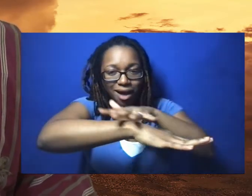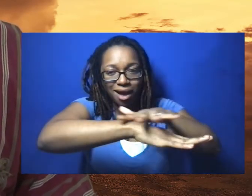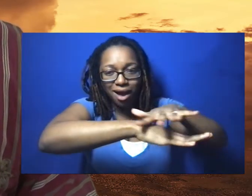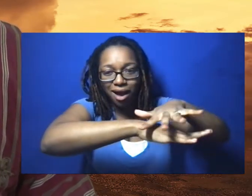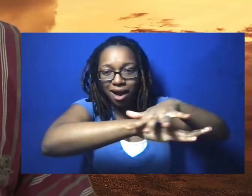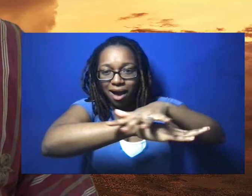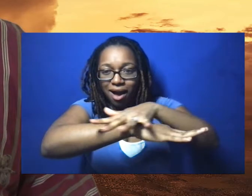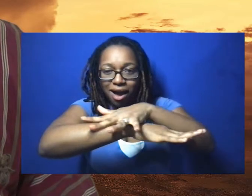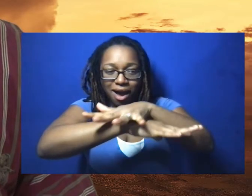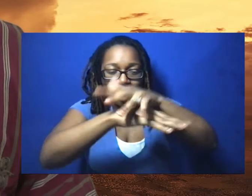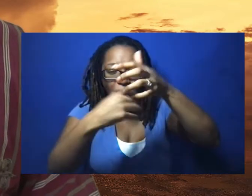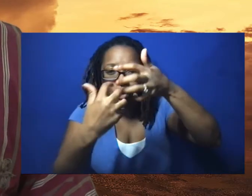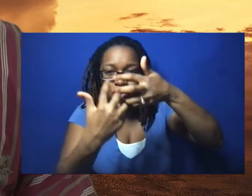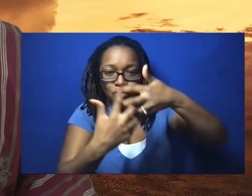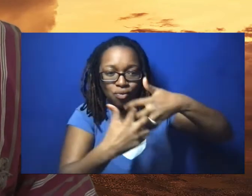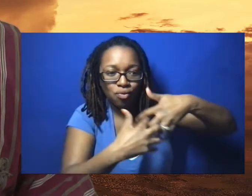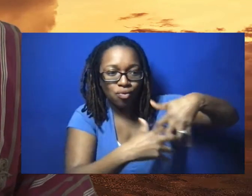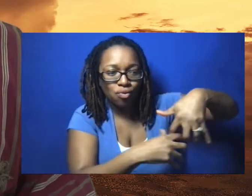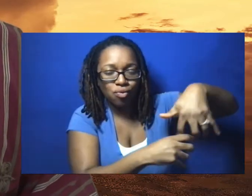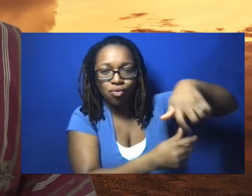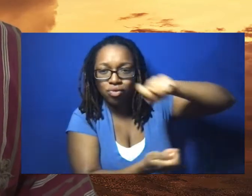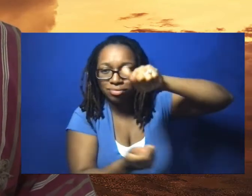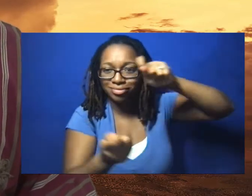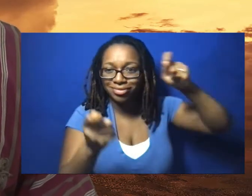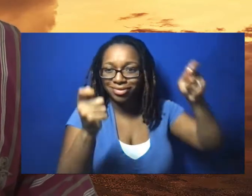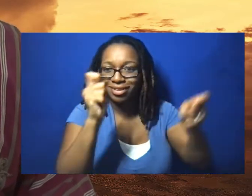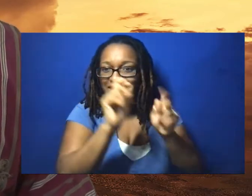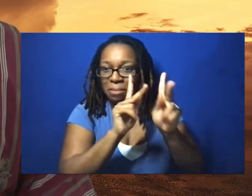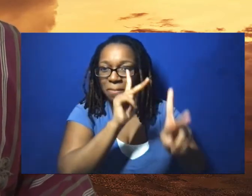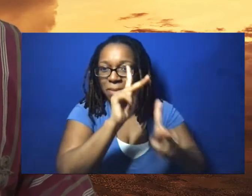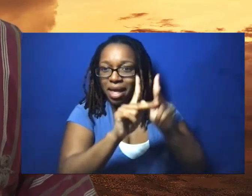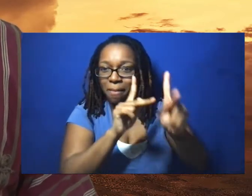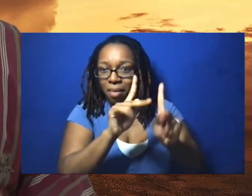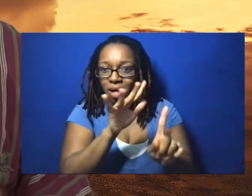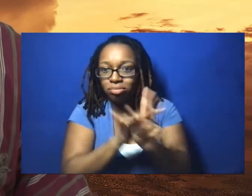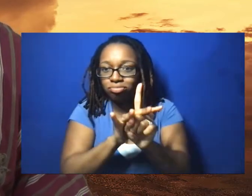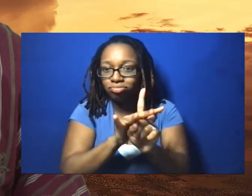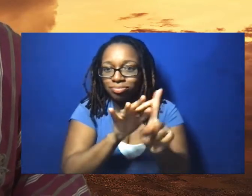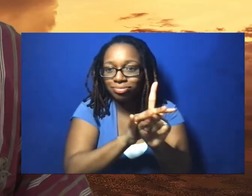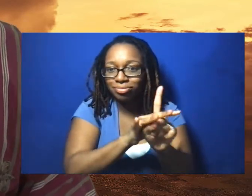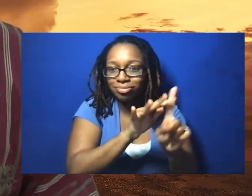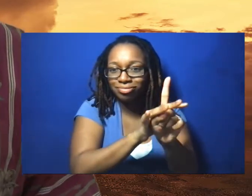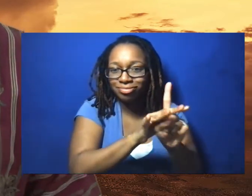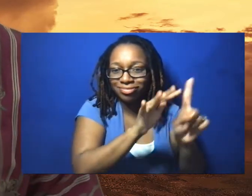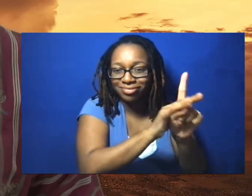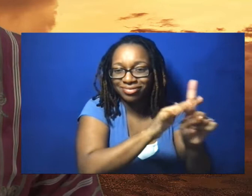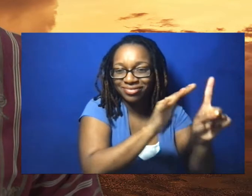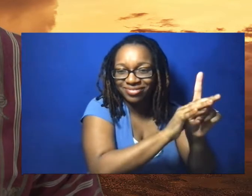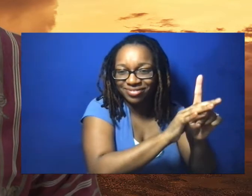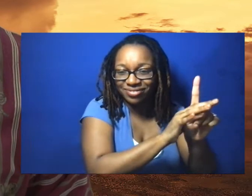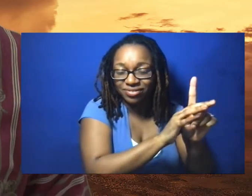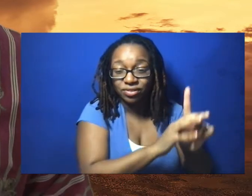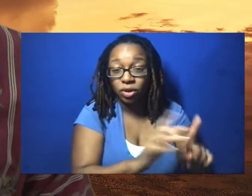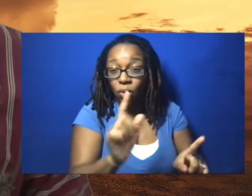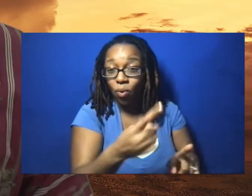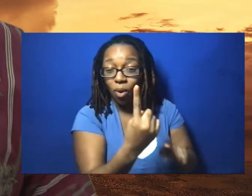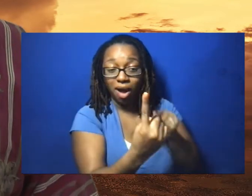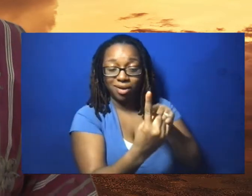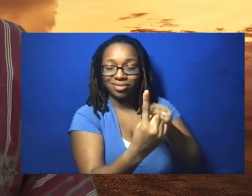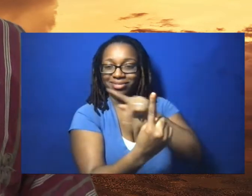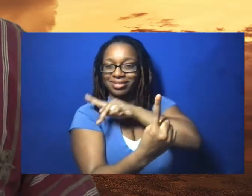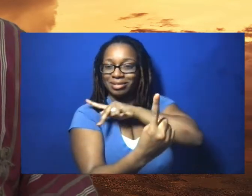the water, the leaves turned into people. One of those people was the